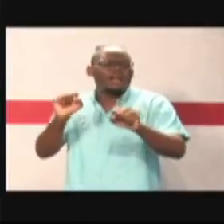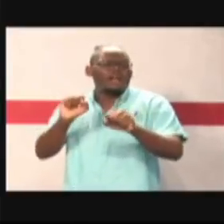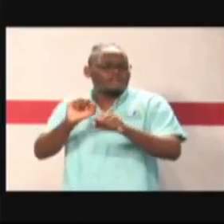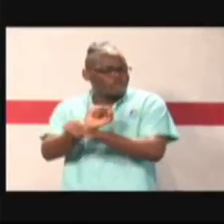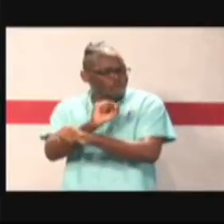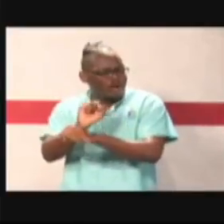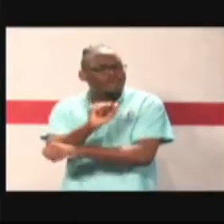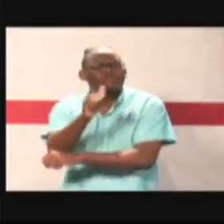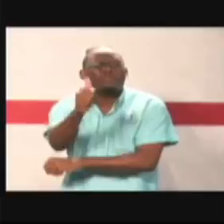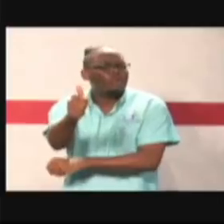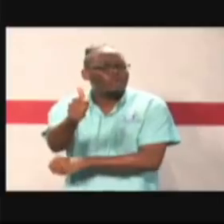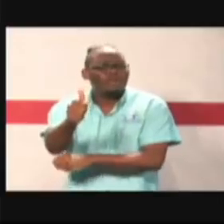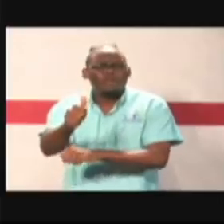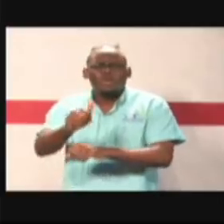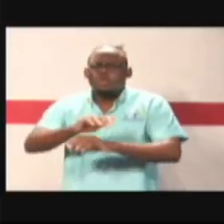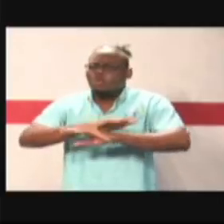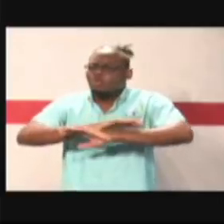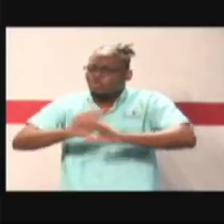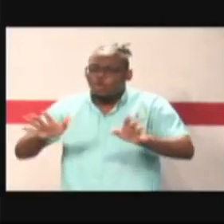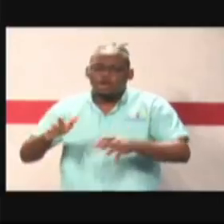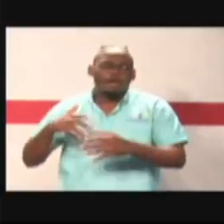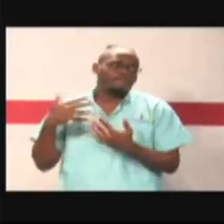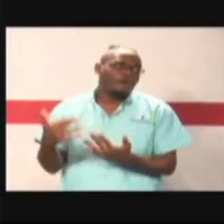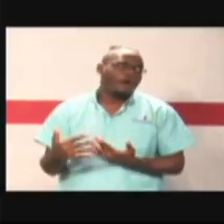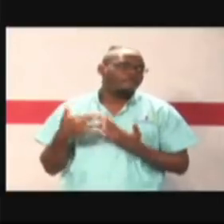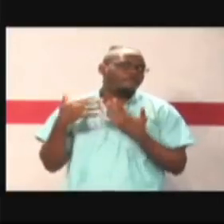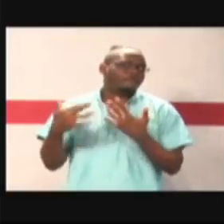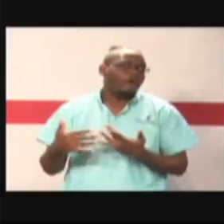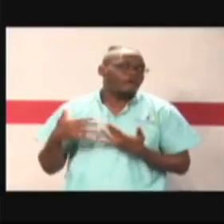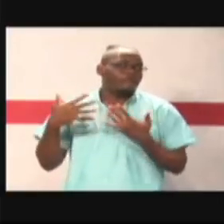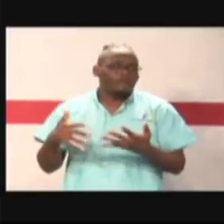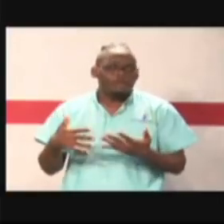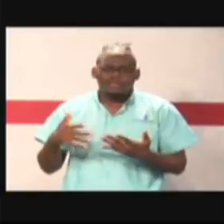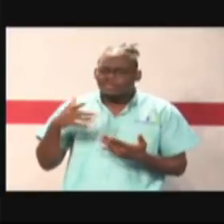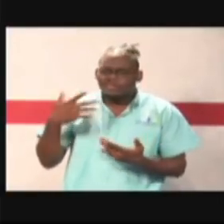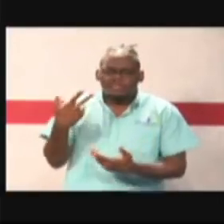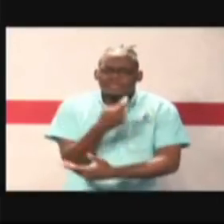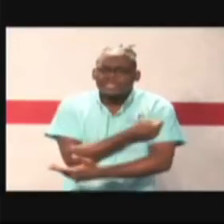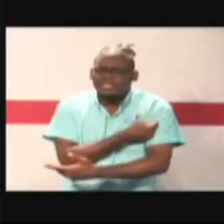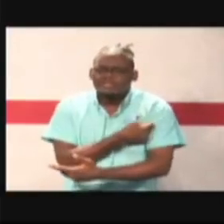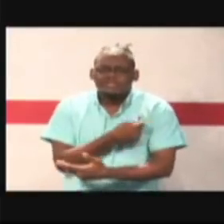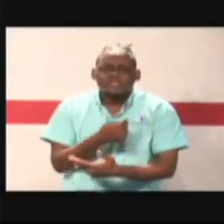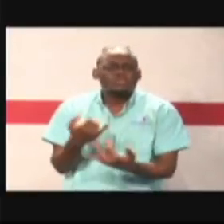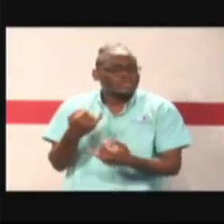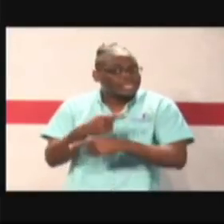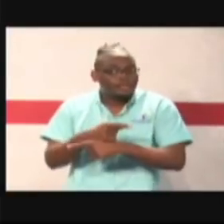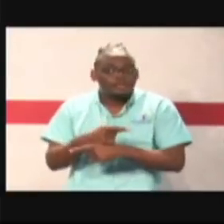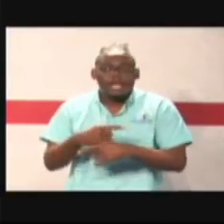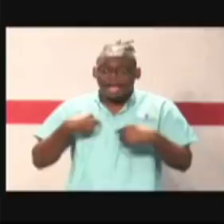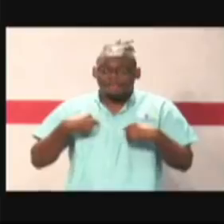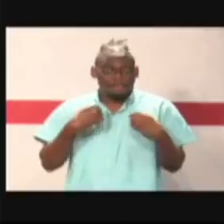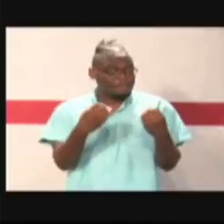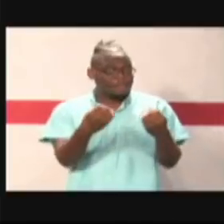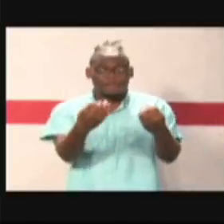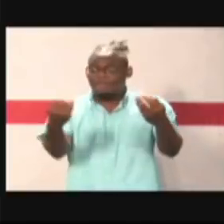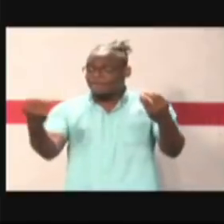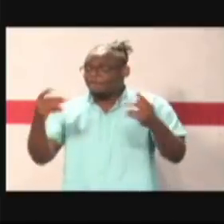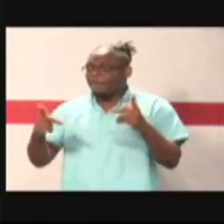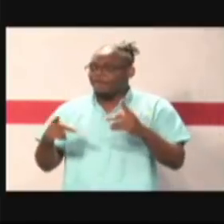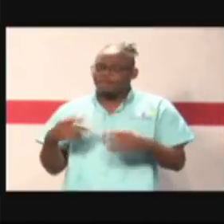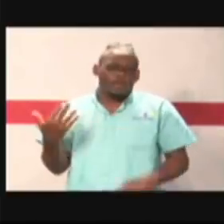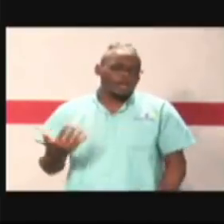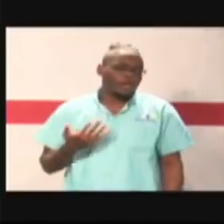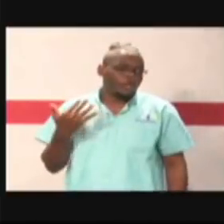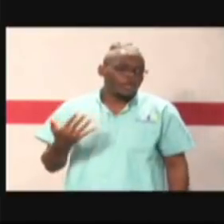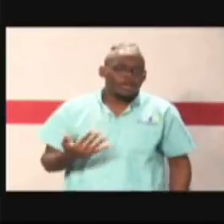delay, vaccinate today. Many people are delaying their decision to be vaccinated